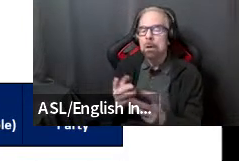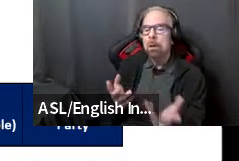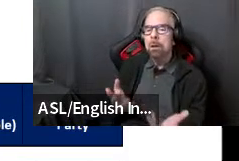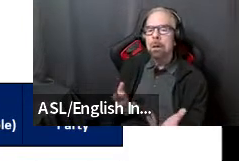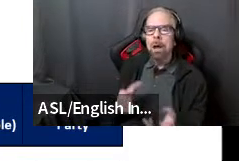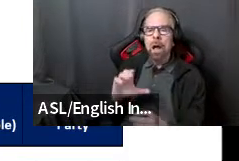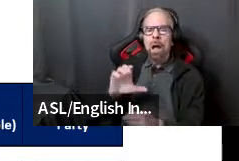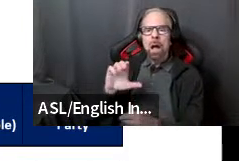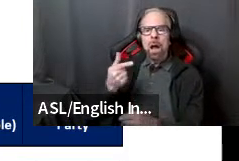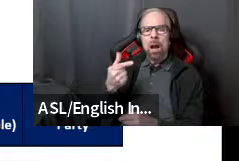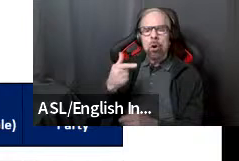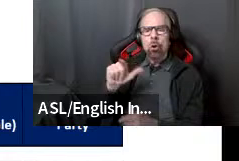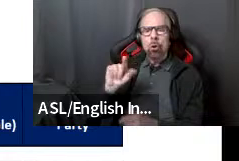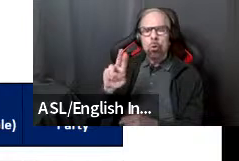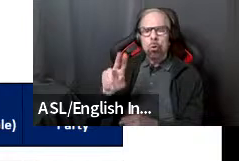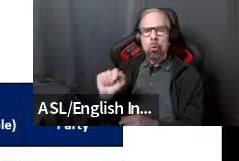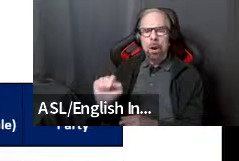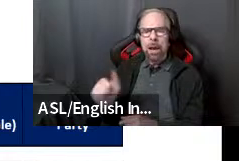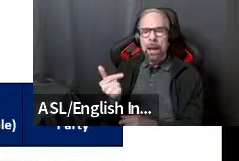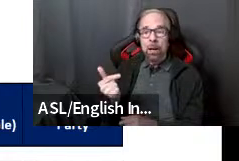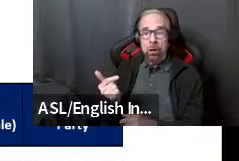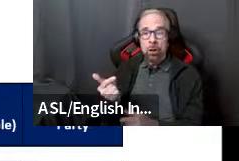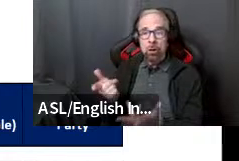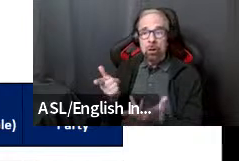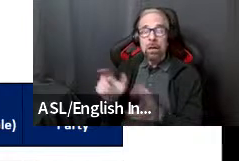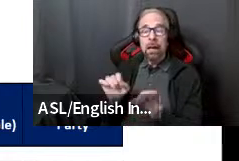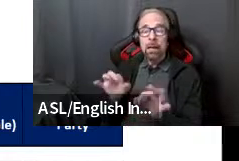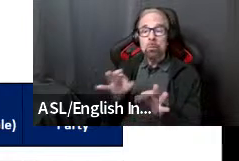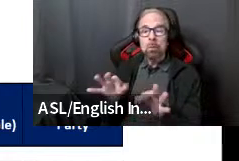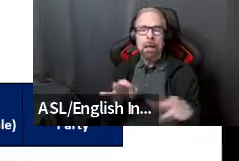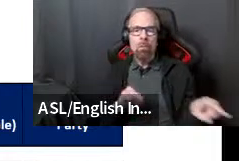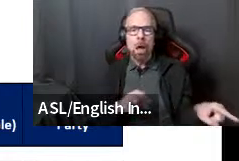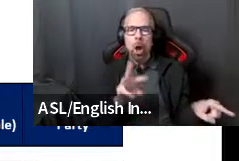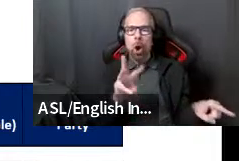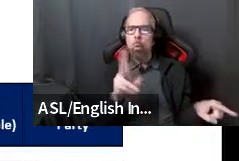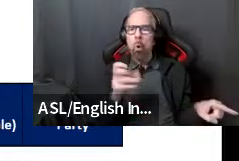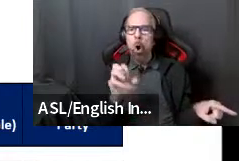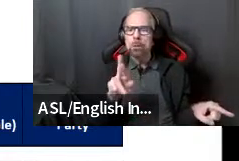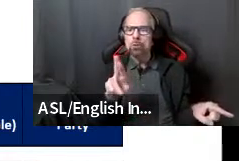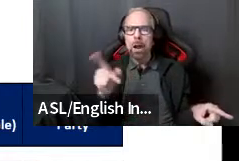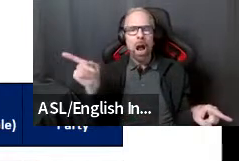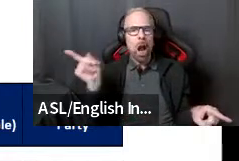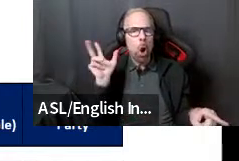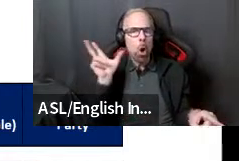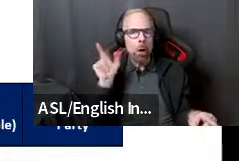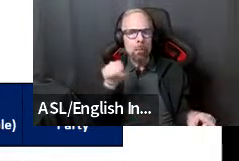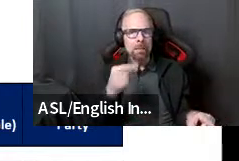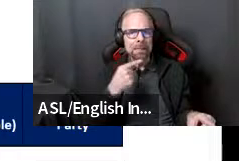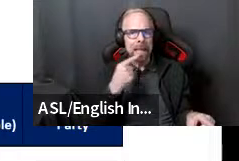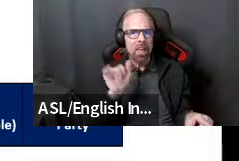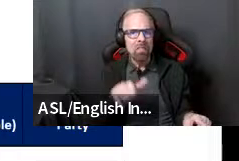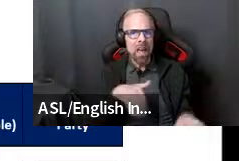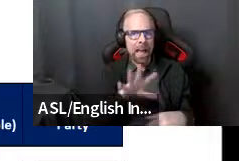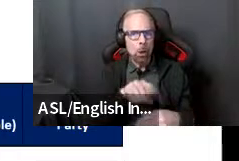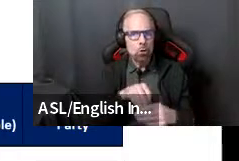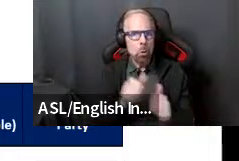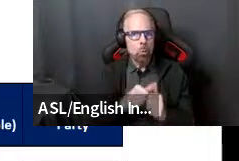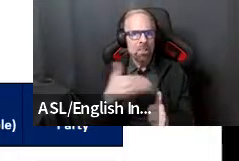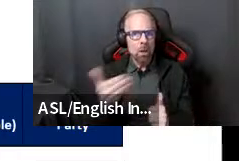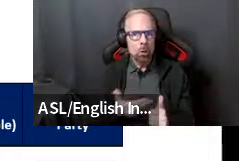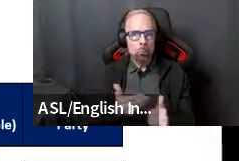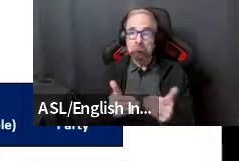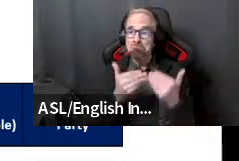Greg, do you have that or? I think Walter. I was like, I'd heard Walter say that as part of his intro, so Walter, go for it.